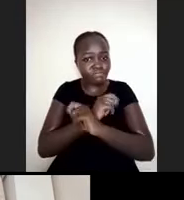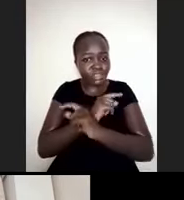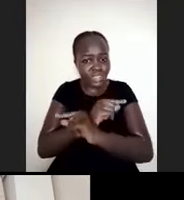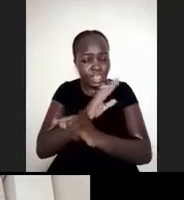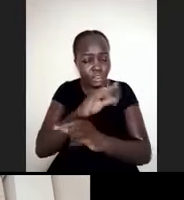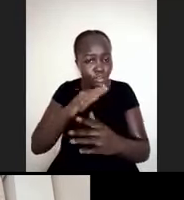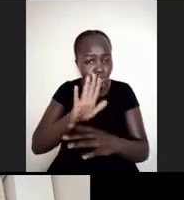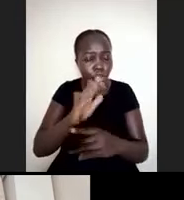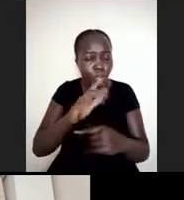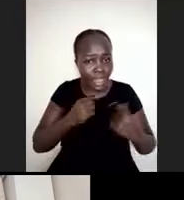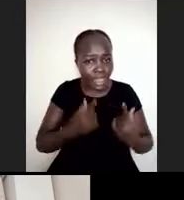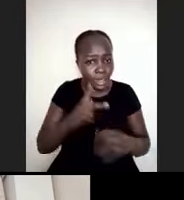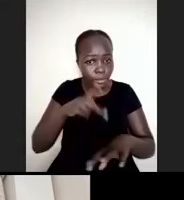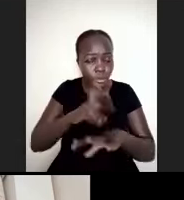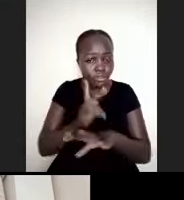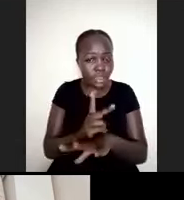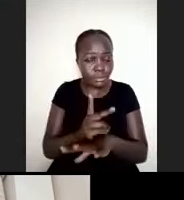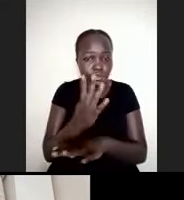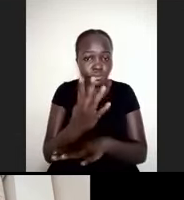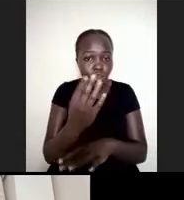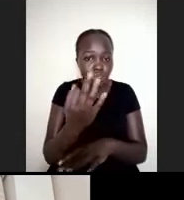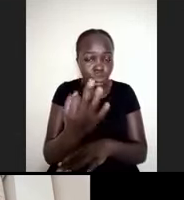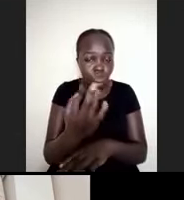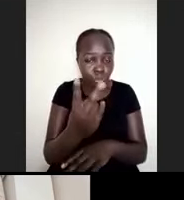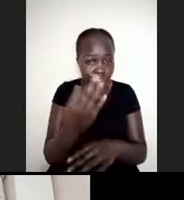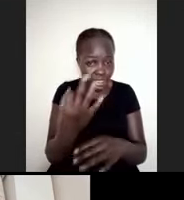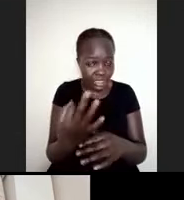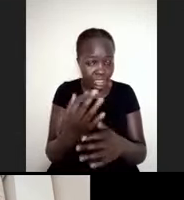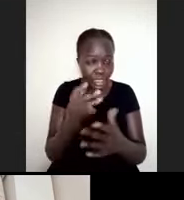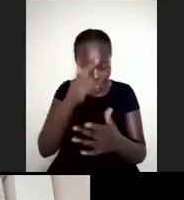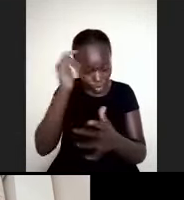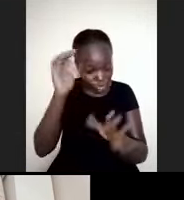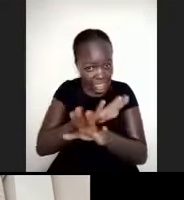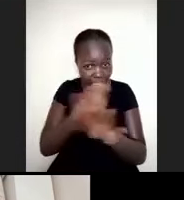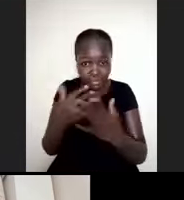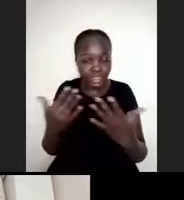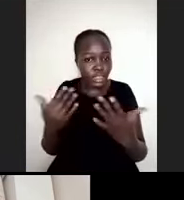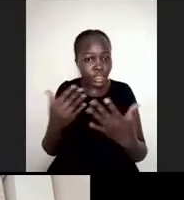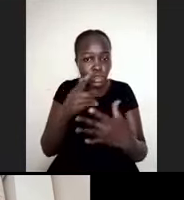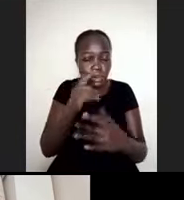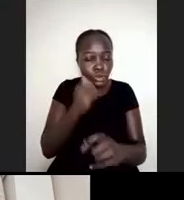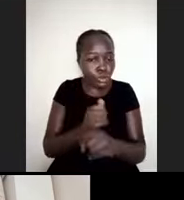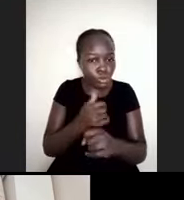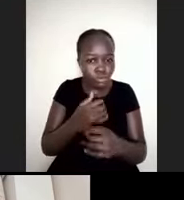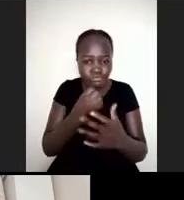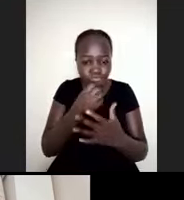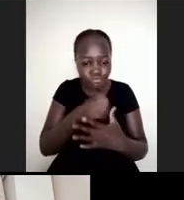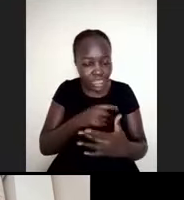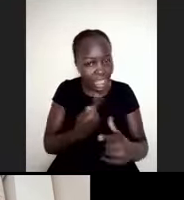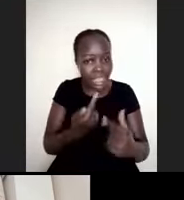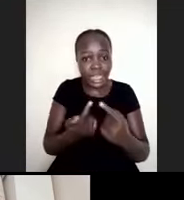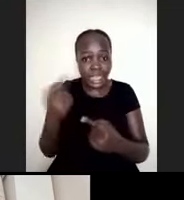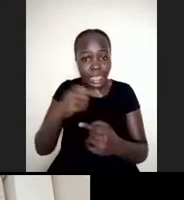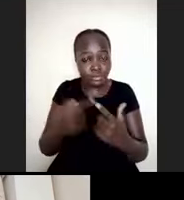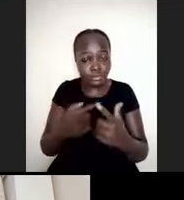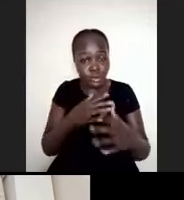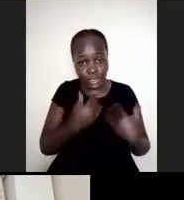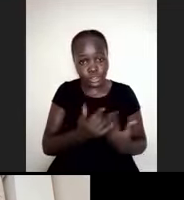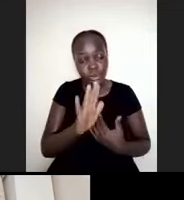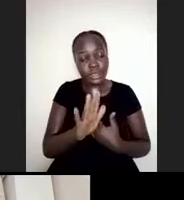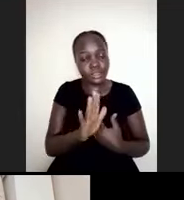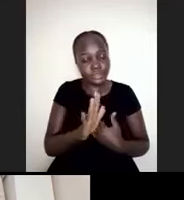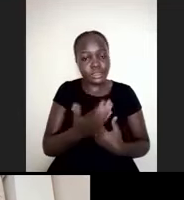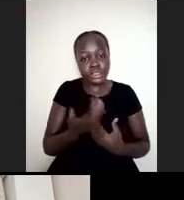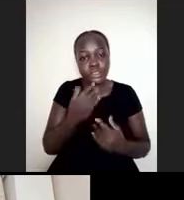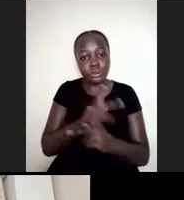Proverbs 4:23. Because everything you do flows from your heart. So you need to guard your heart. And